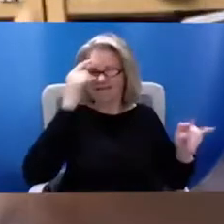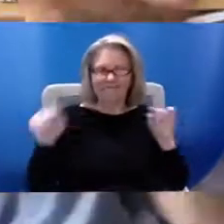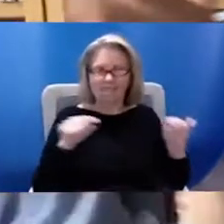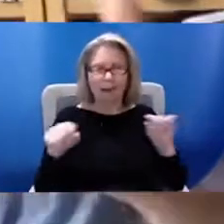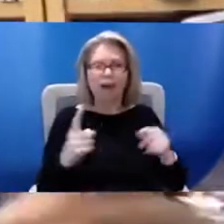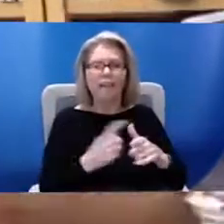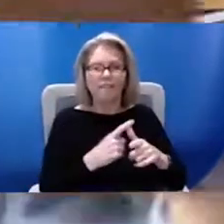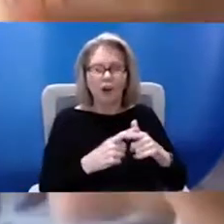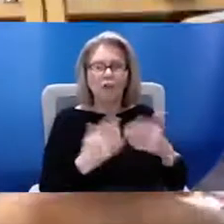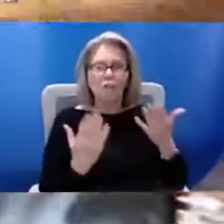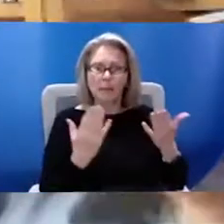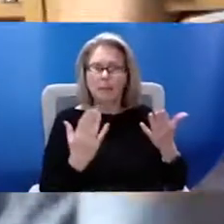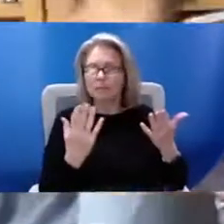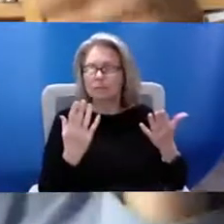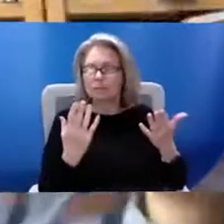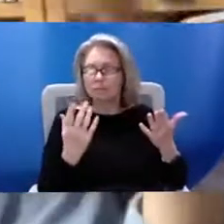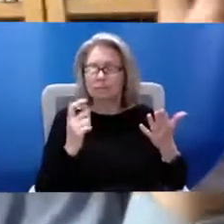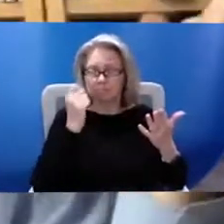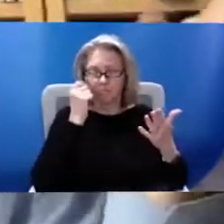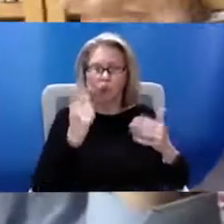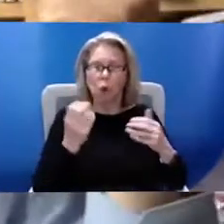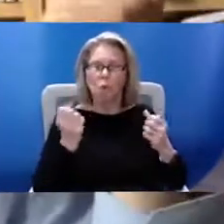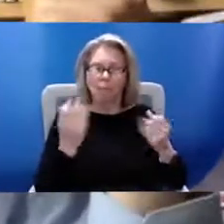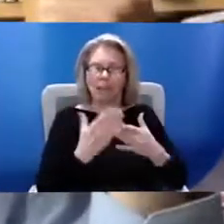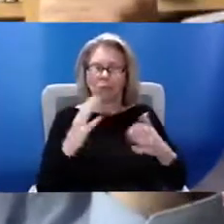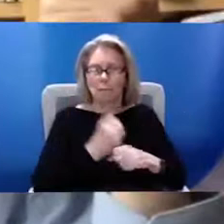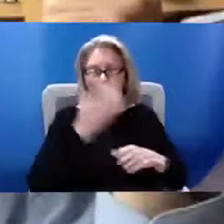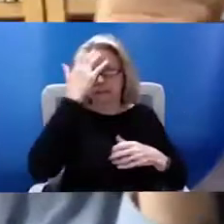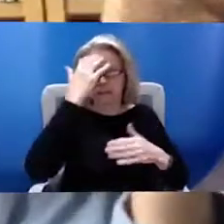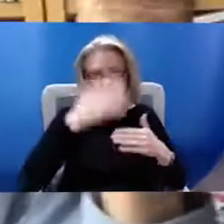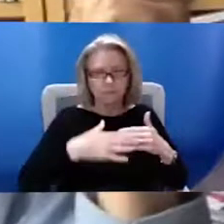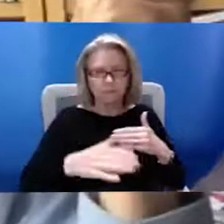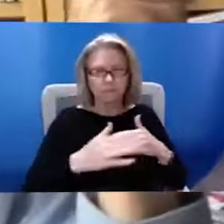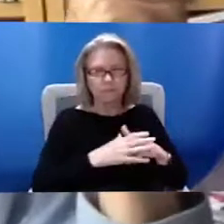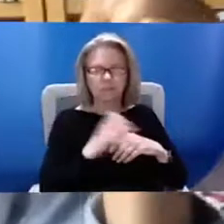also help you to look towards it. There are many things on it.